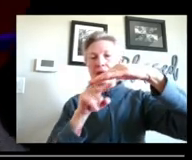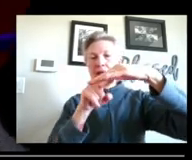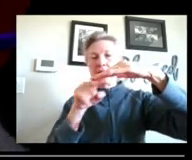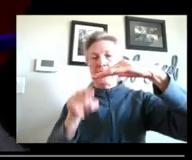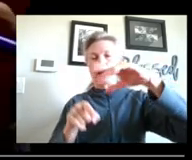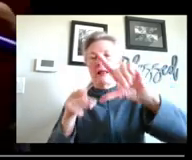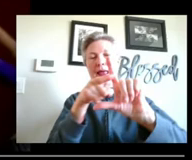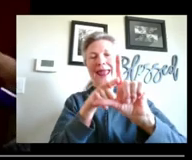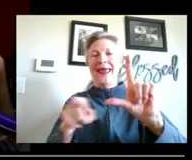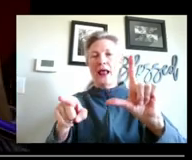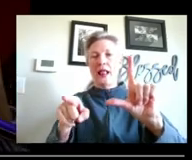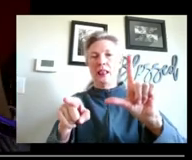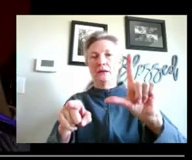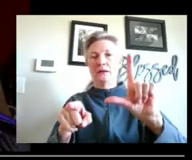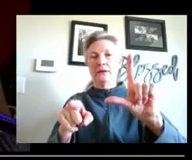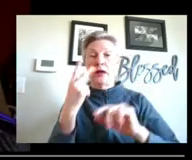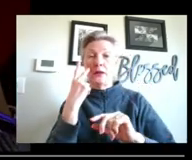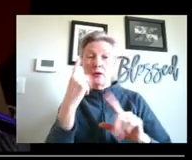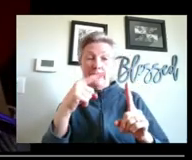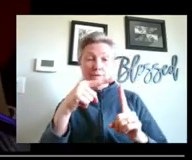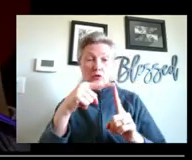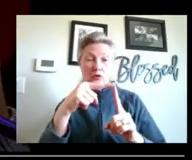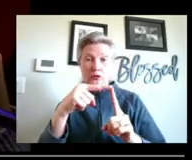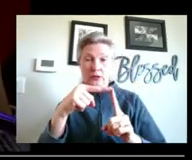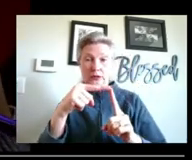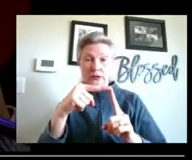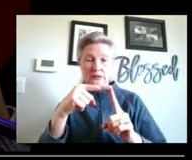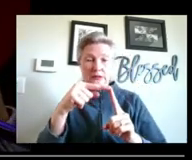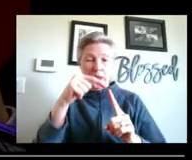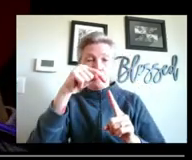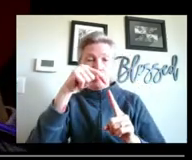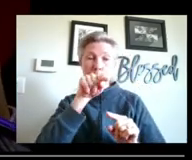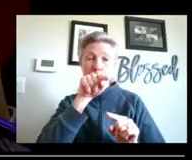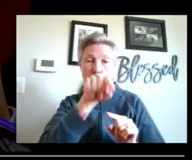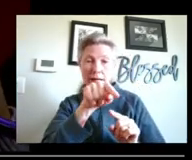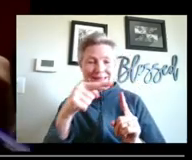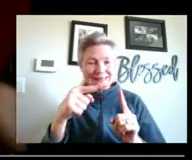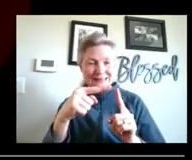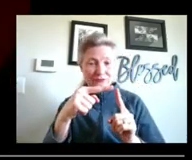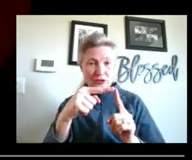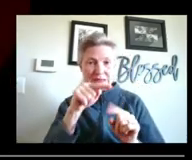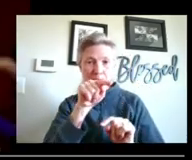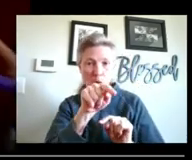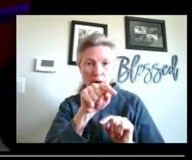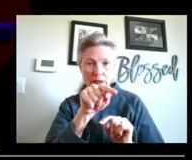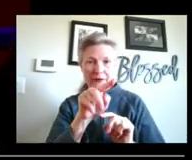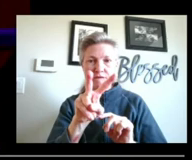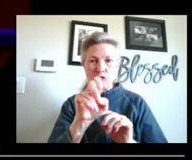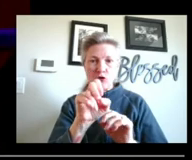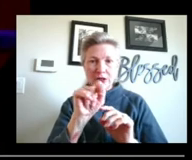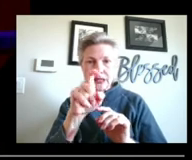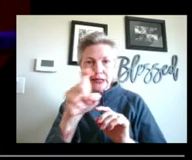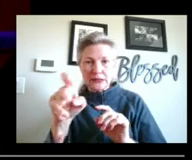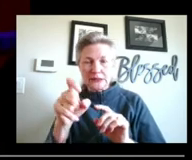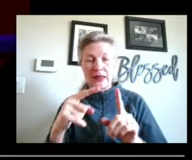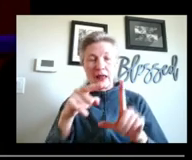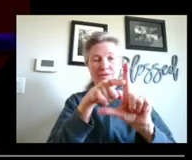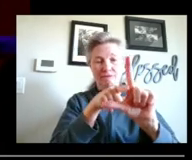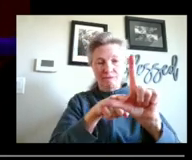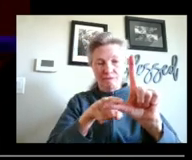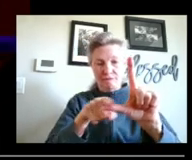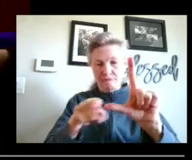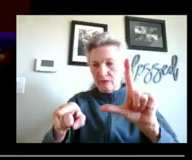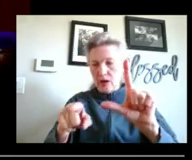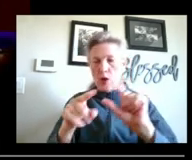an angle here, and an angle there. So how many angles do I have? I have 1, 2, 3, 4,